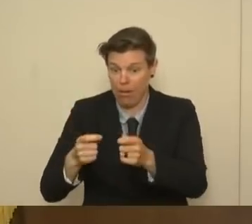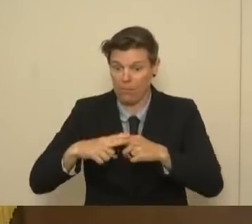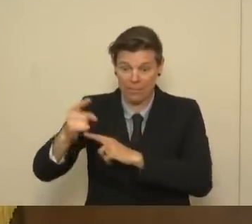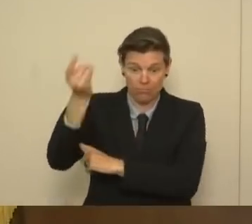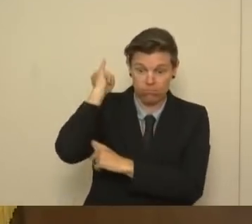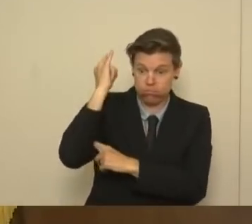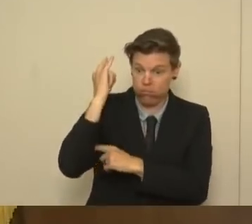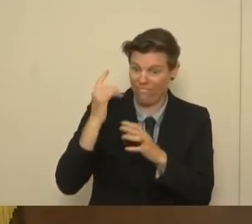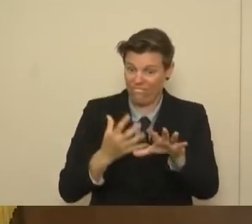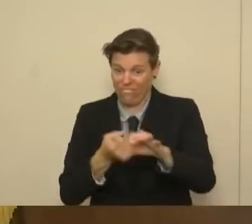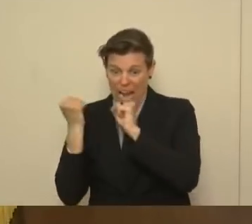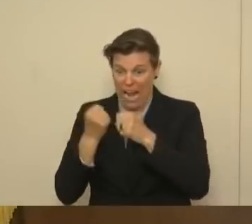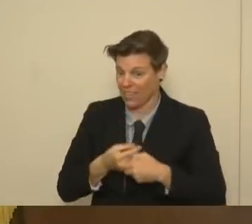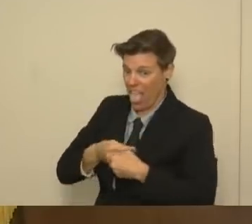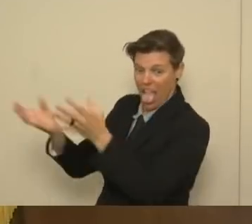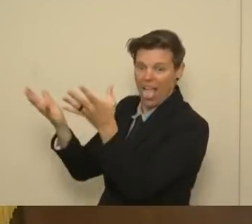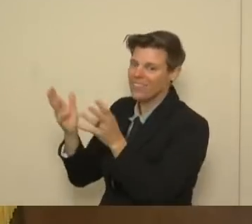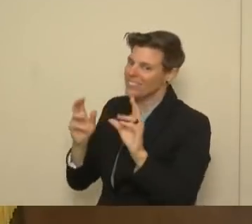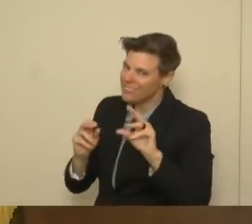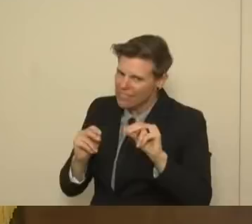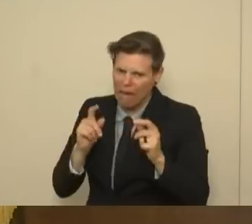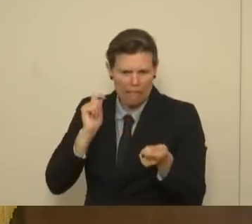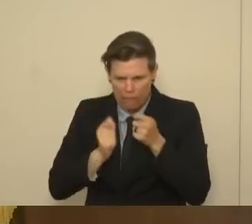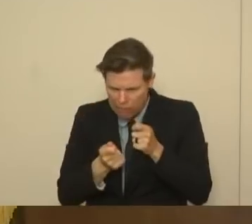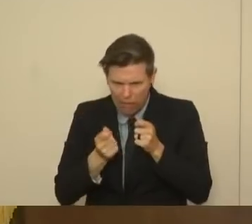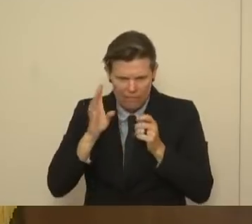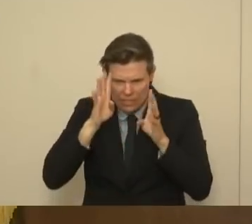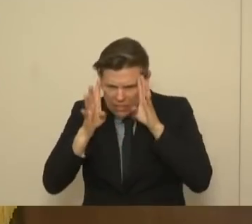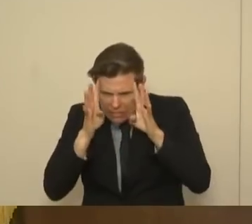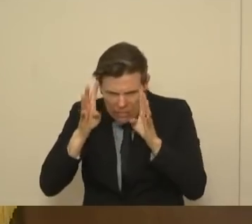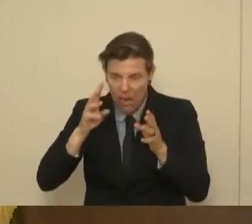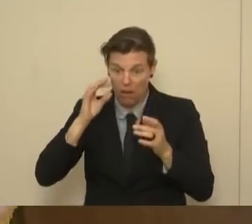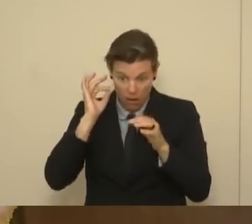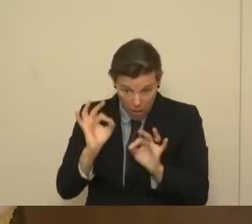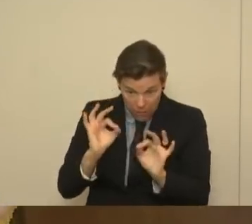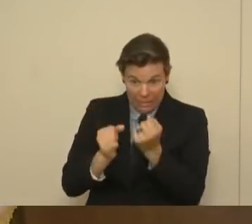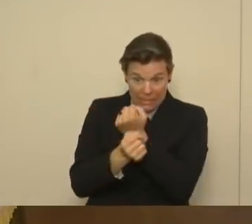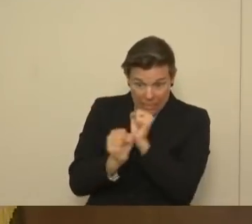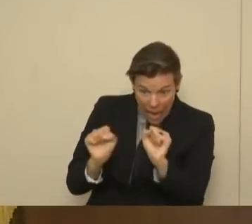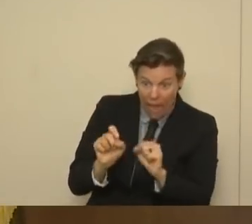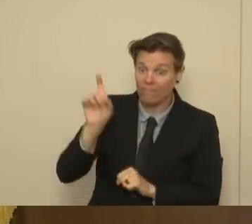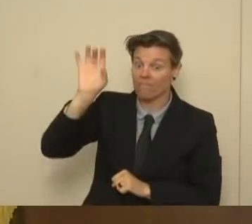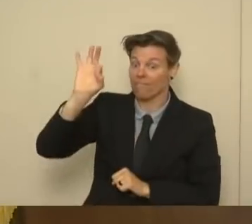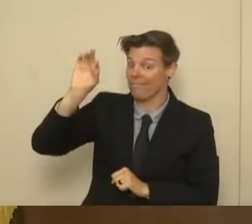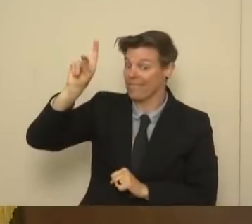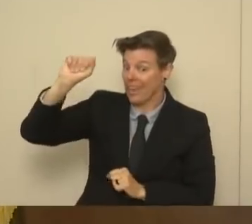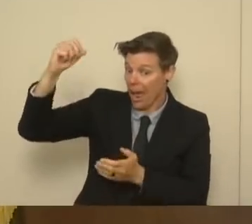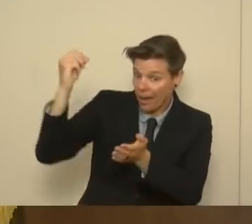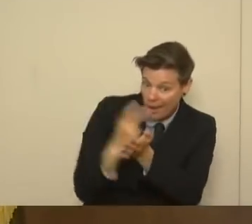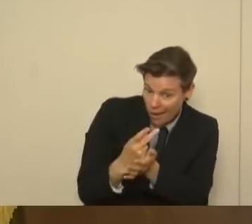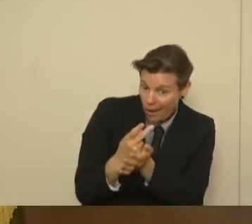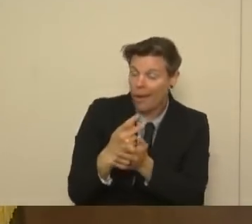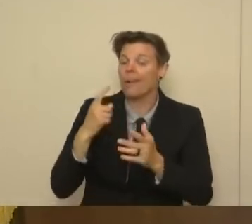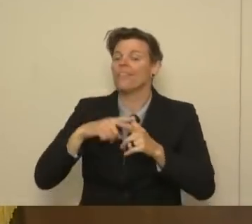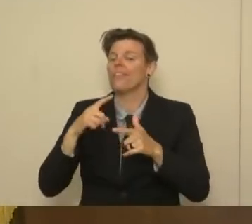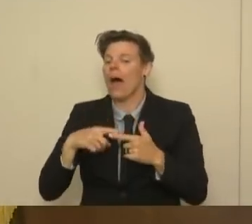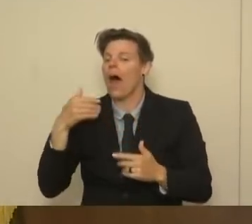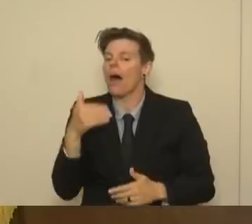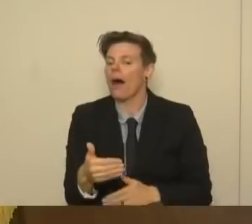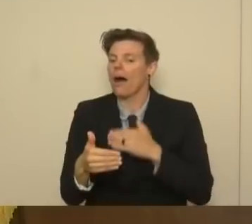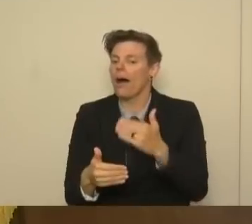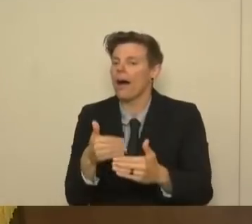like remdesivir, I think there are other strategies, even sort of pre-hospitalization, that would allow to mitigate.